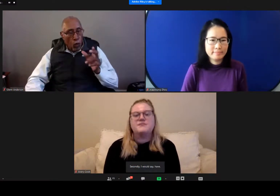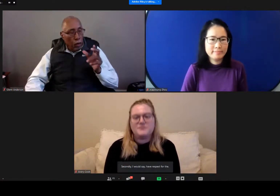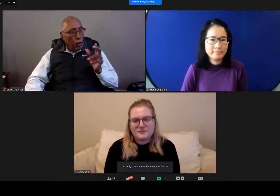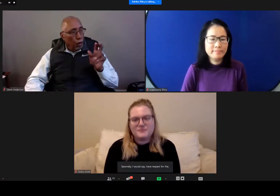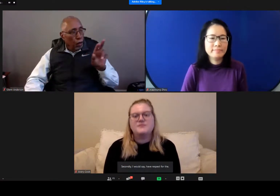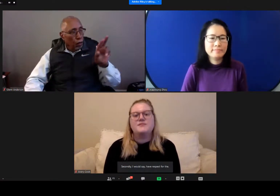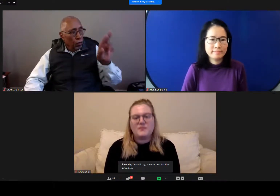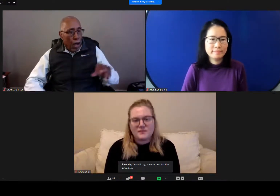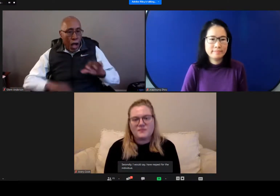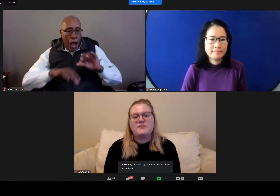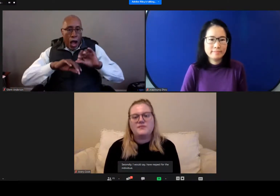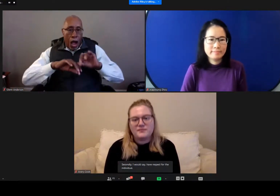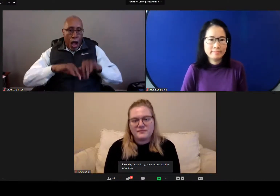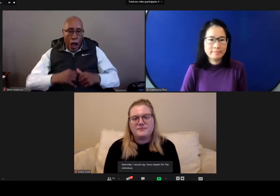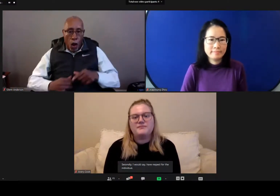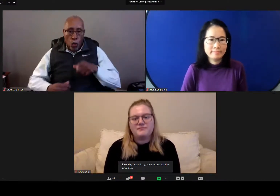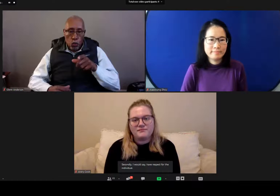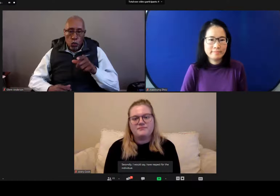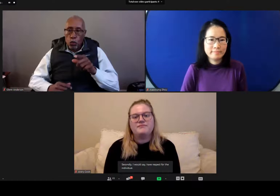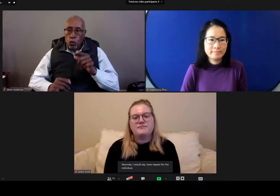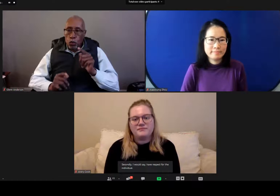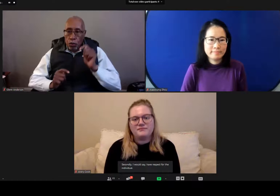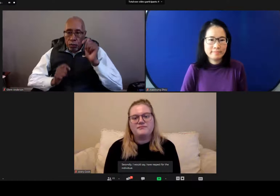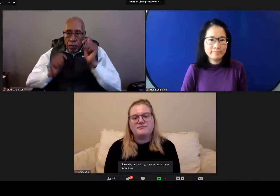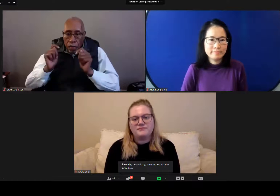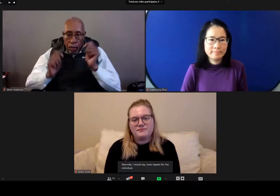for the individual.